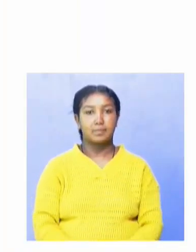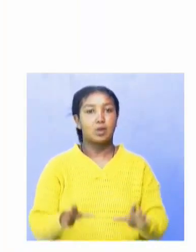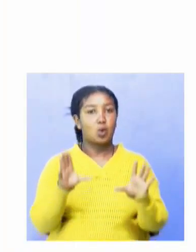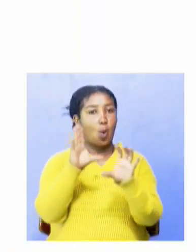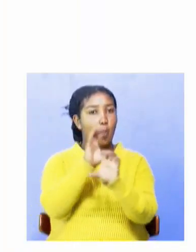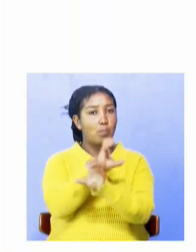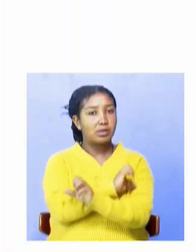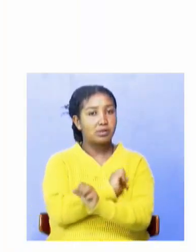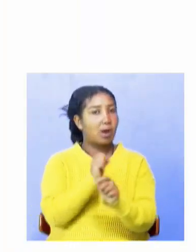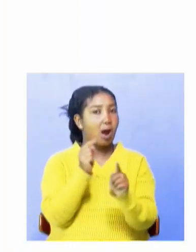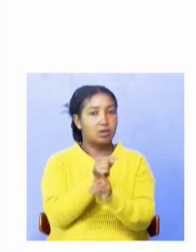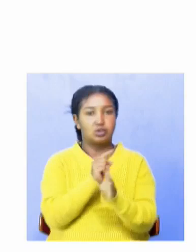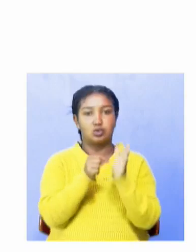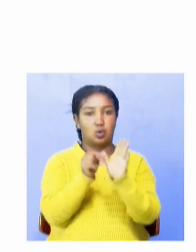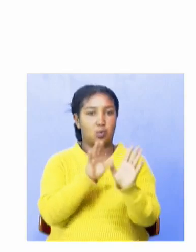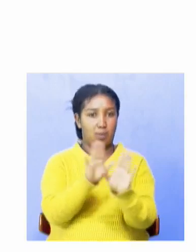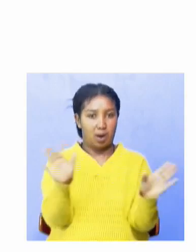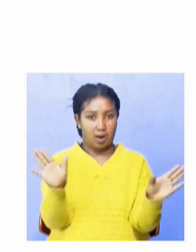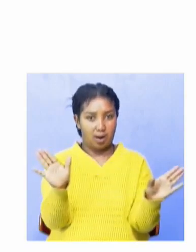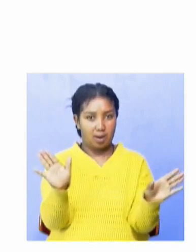completed action.